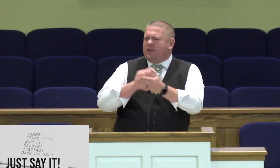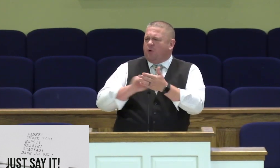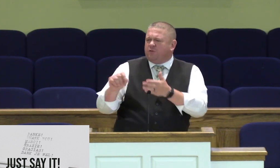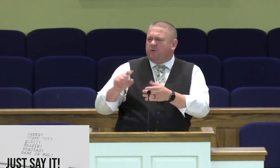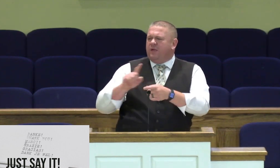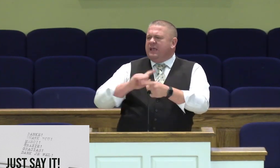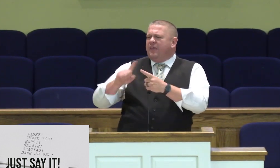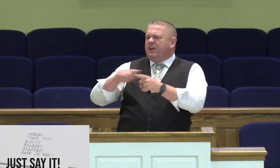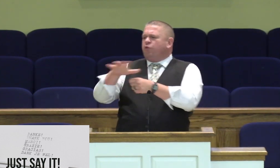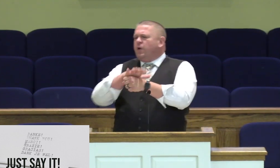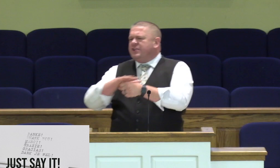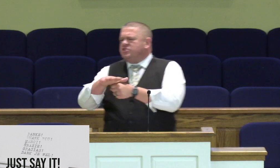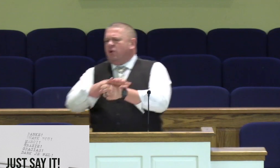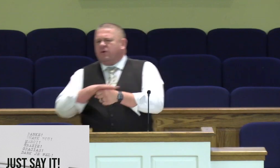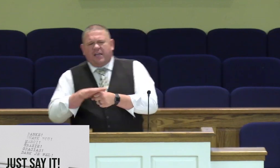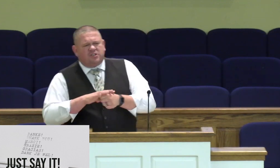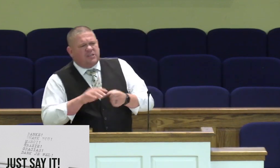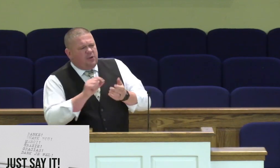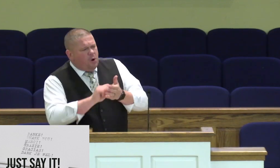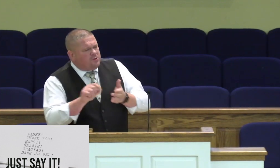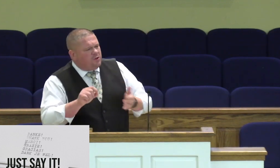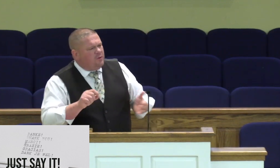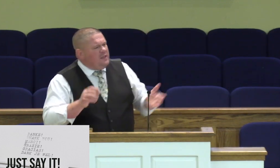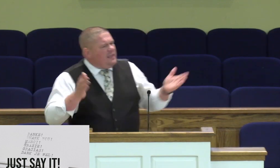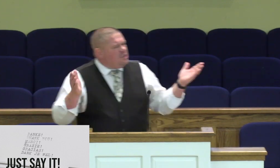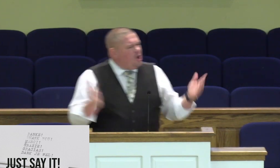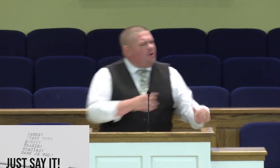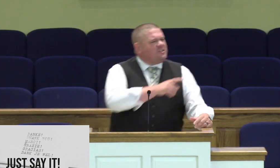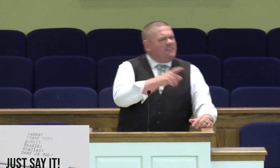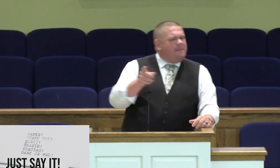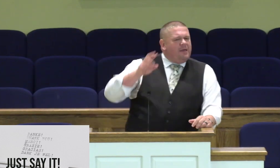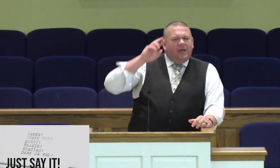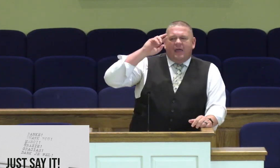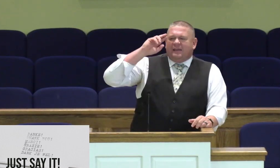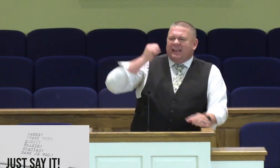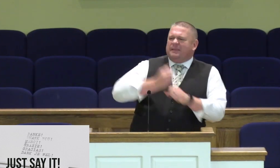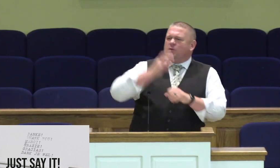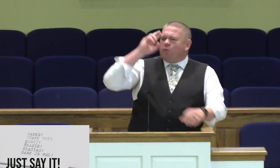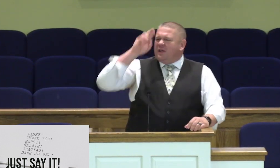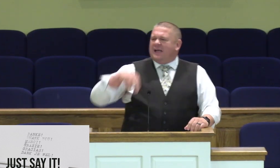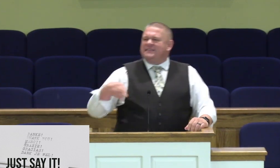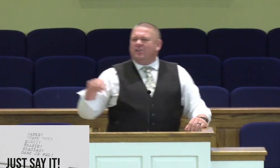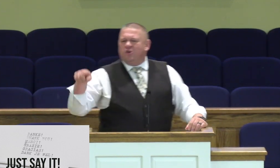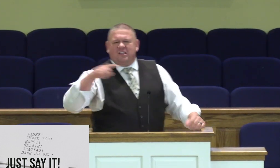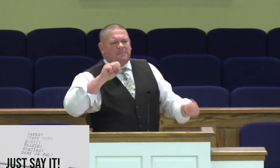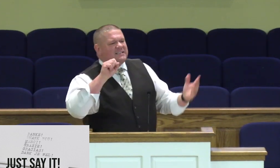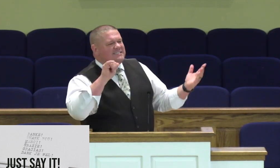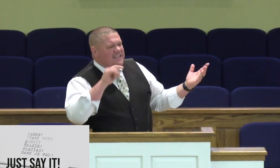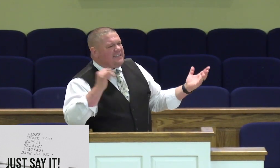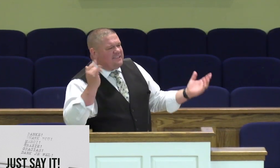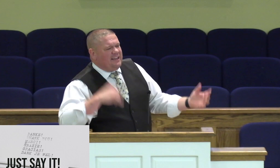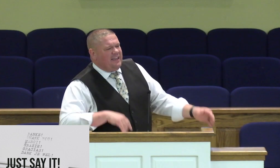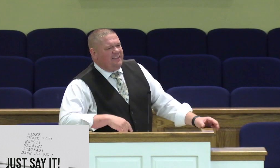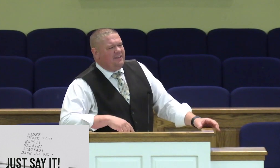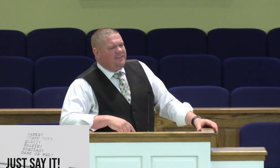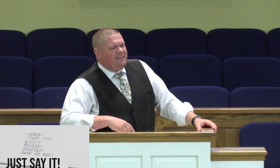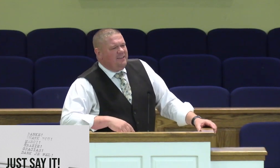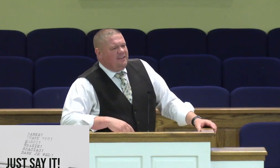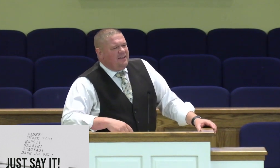churches that he wrote to and the different regions and locations that he wrote to, encouraging them and getting them to realize that you get to be a saint